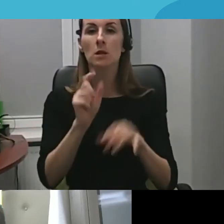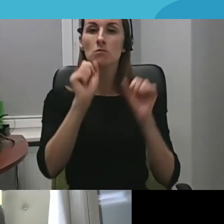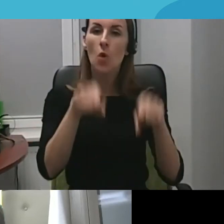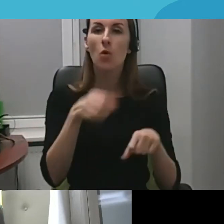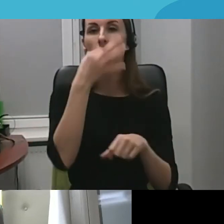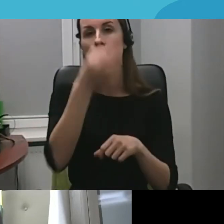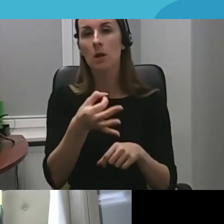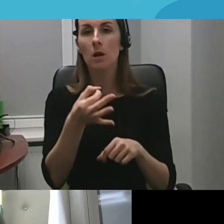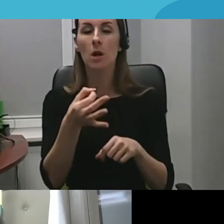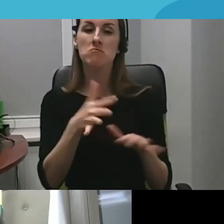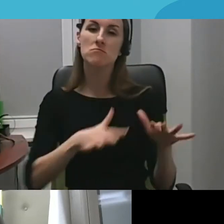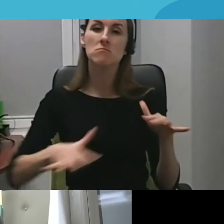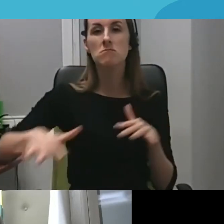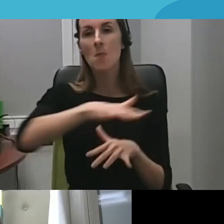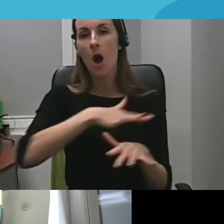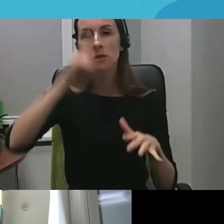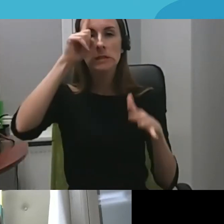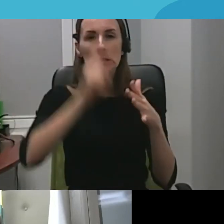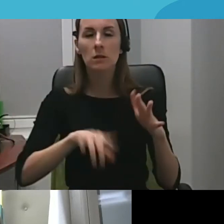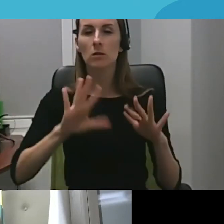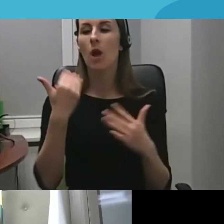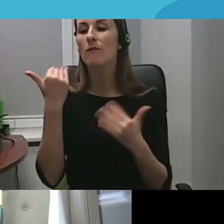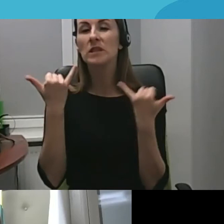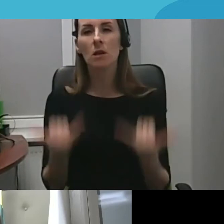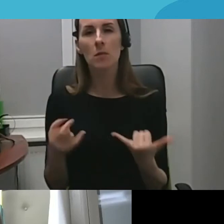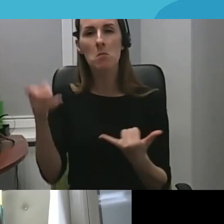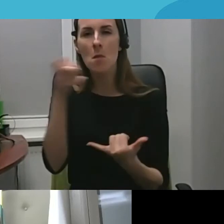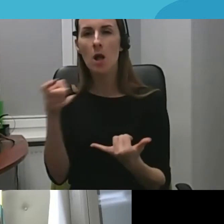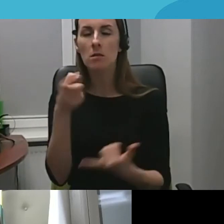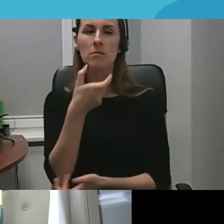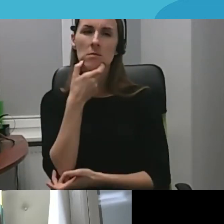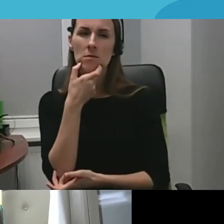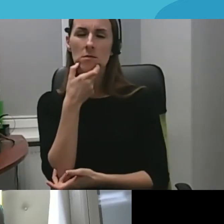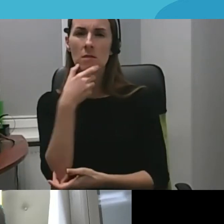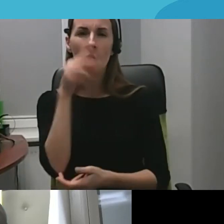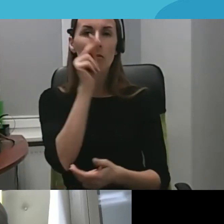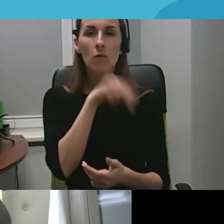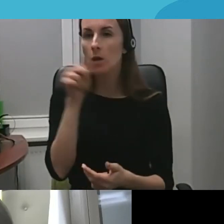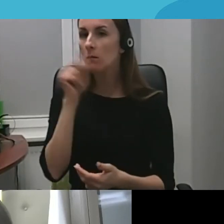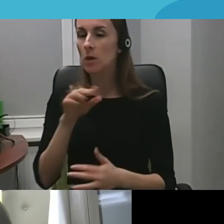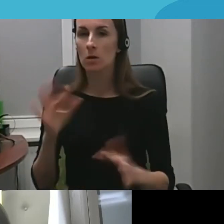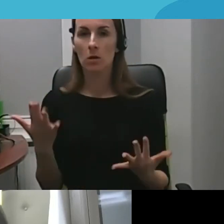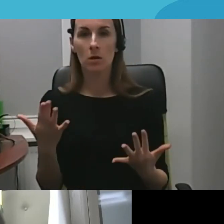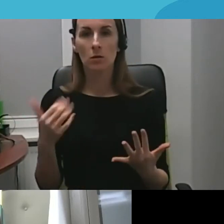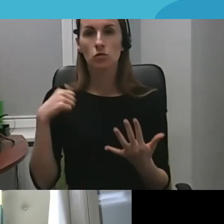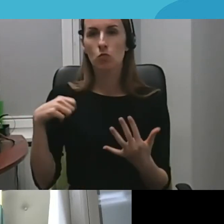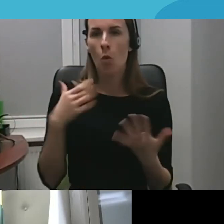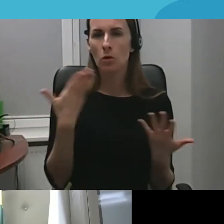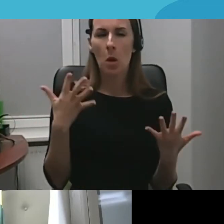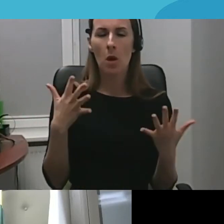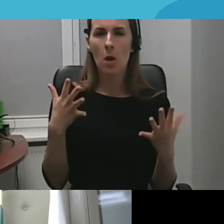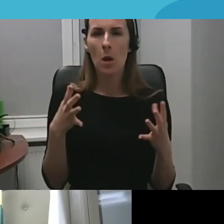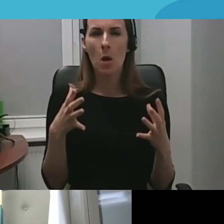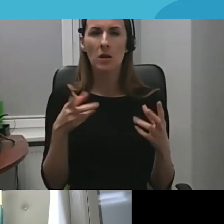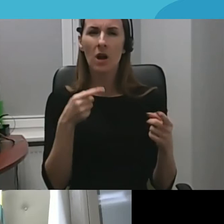Belarus we can see such crimes against humanity as massive torture, as forced disappearance,